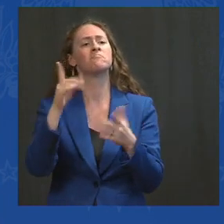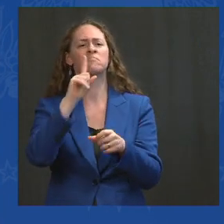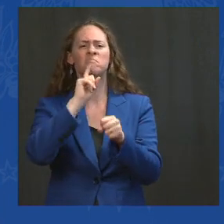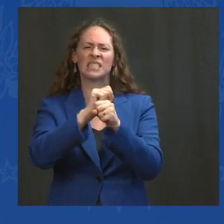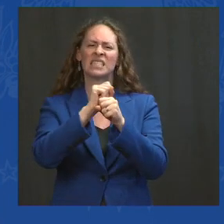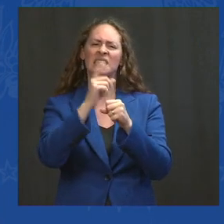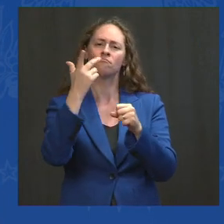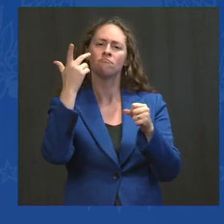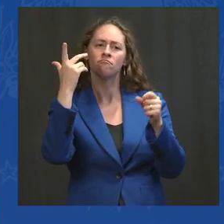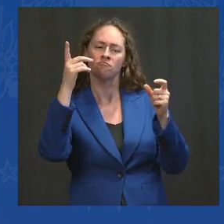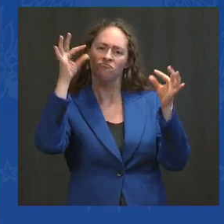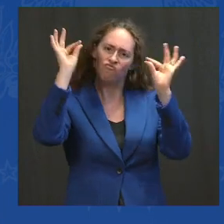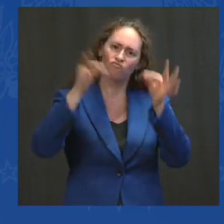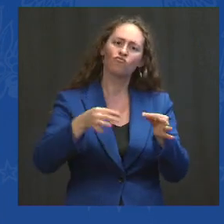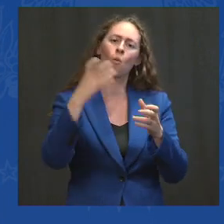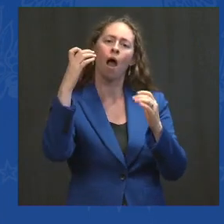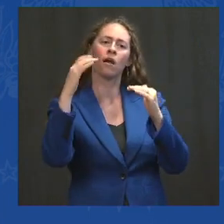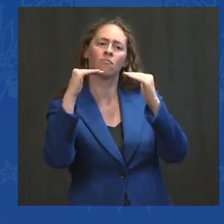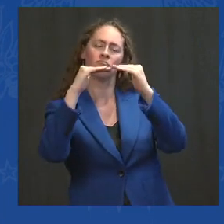opportunities.